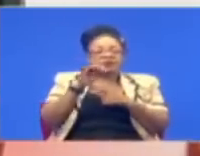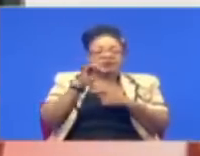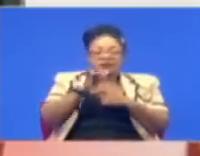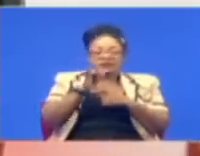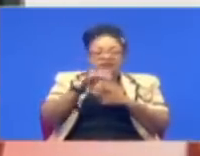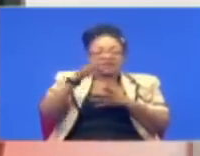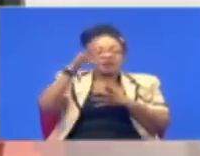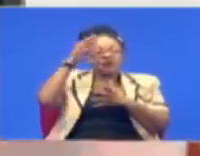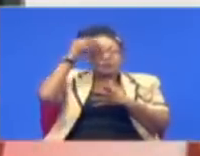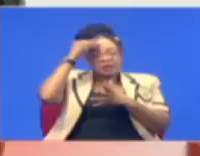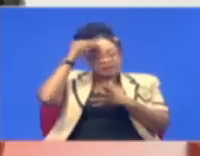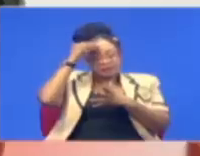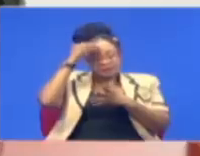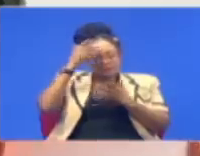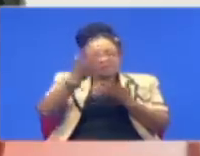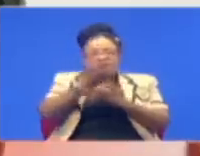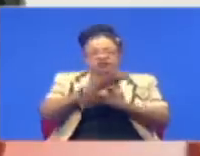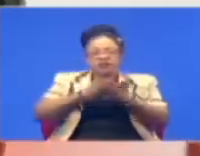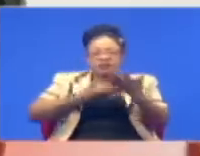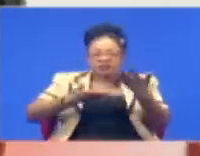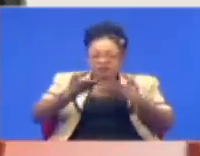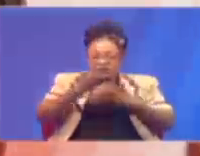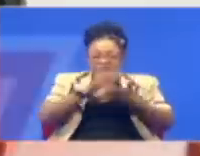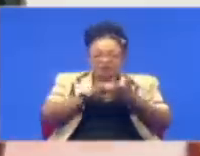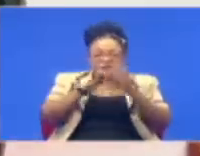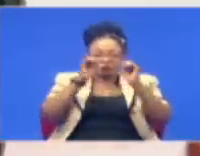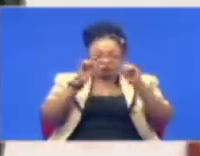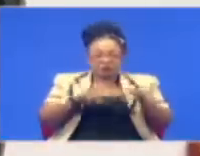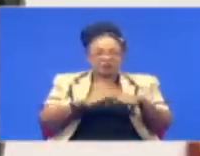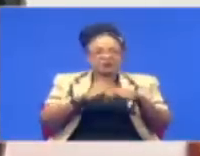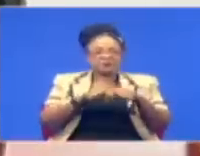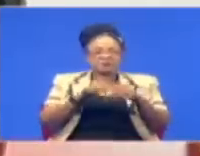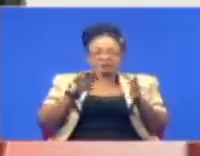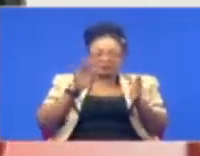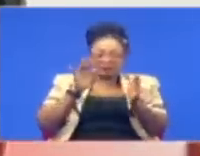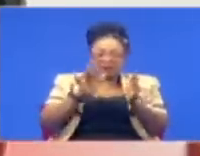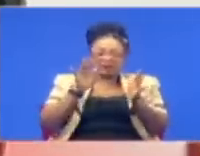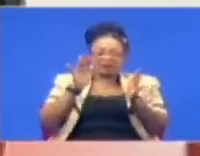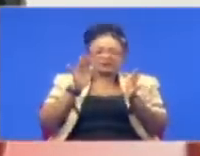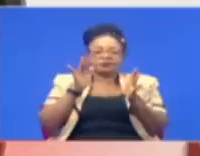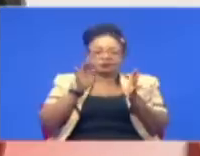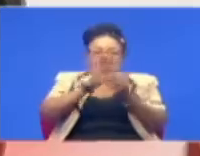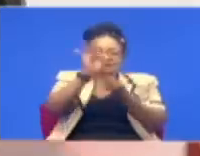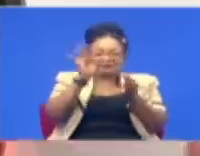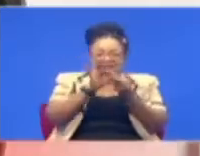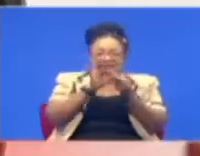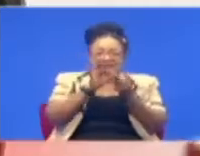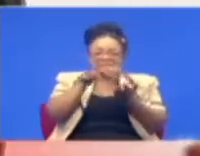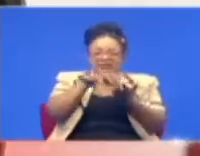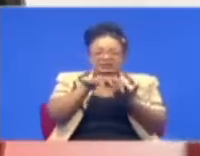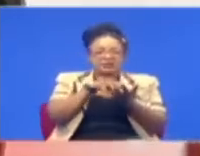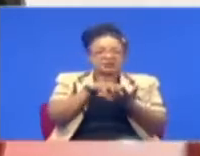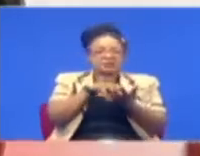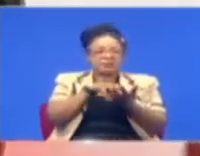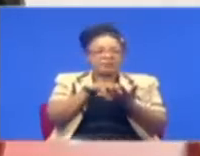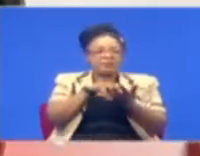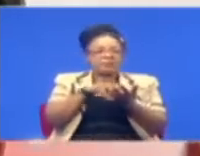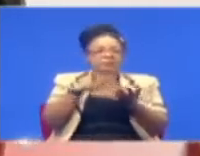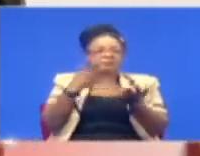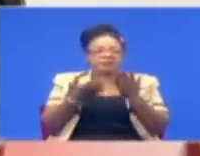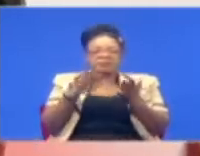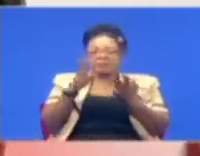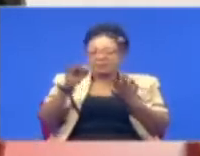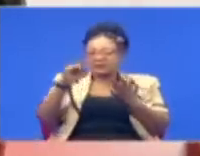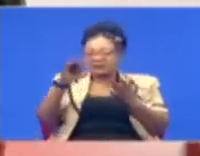so interactive, that you can actually go click to say a particular case on Brexit or